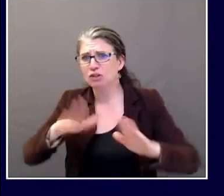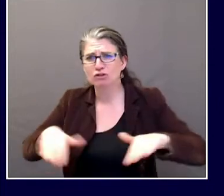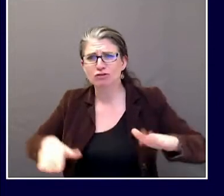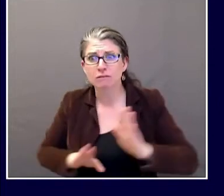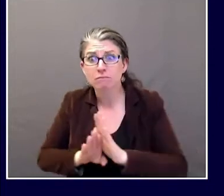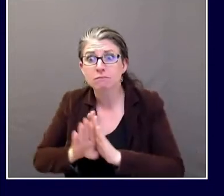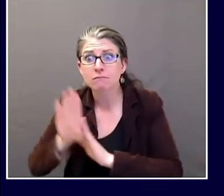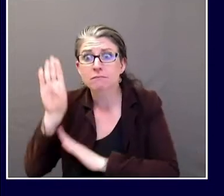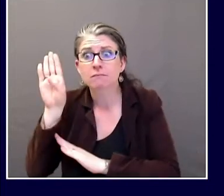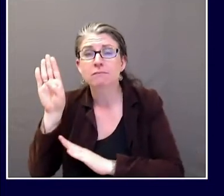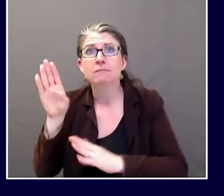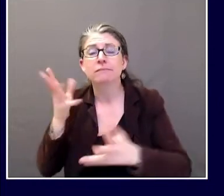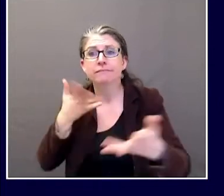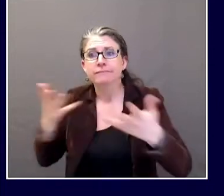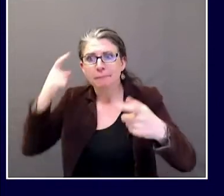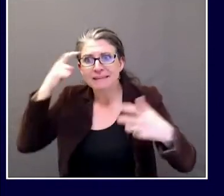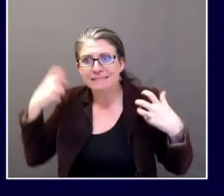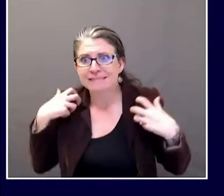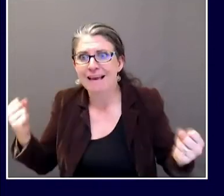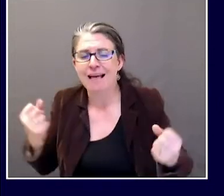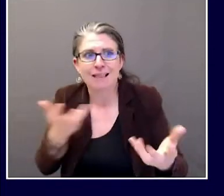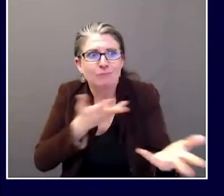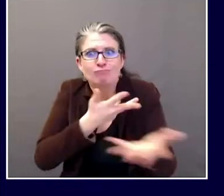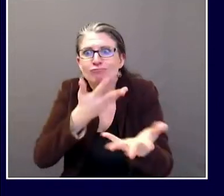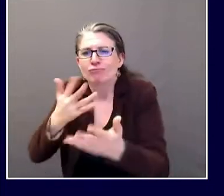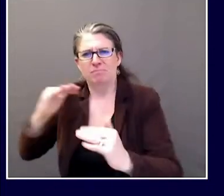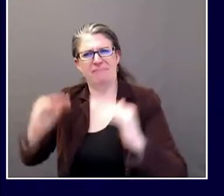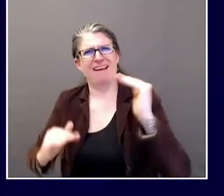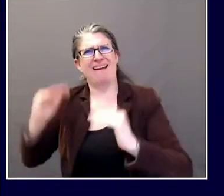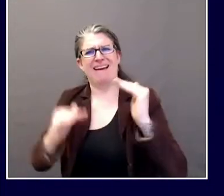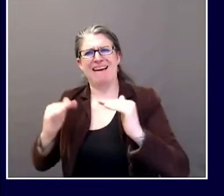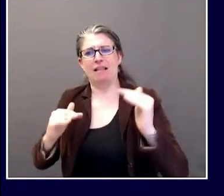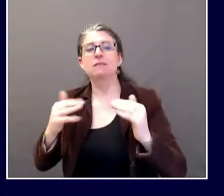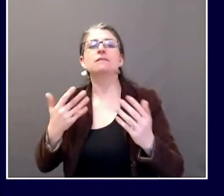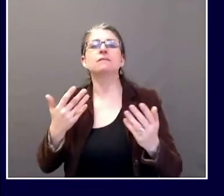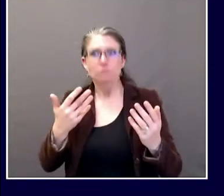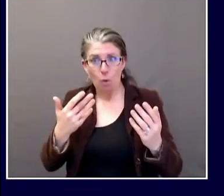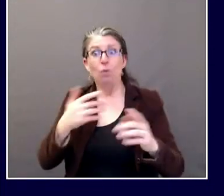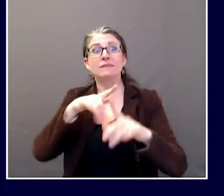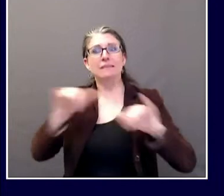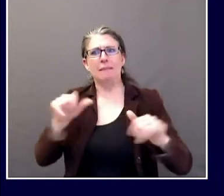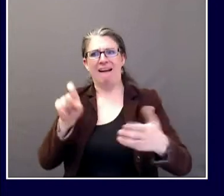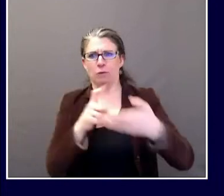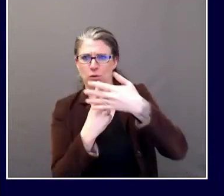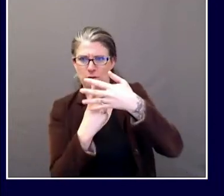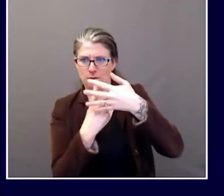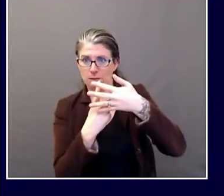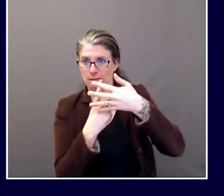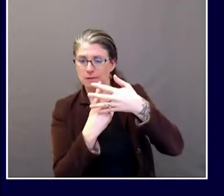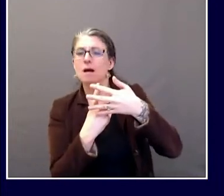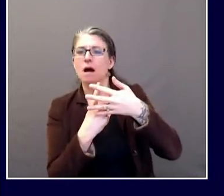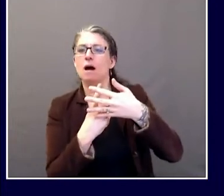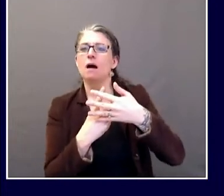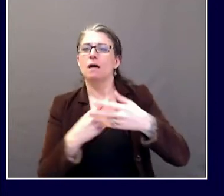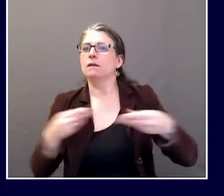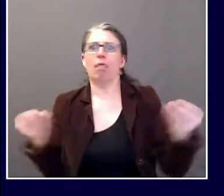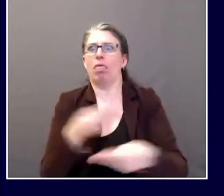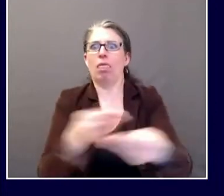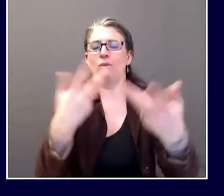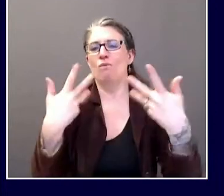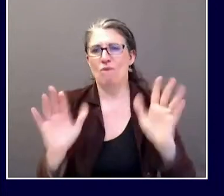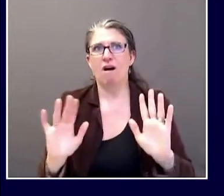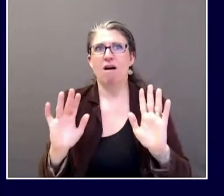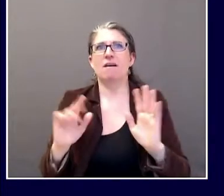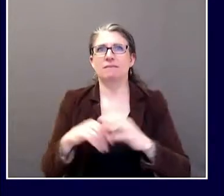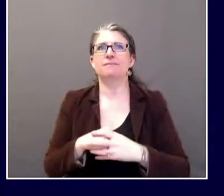sports, although they are a risk, is one where the benefits outweigh those risks. Okay, thank you. Mm-hmm. To round us up for the